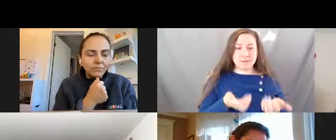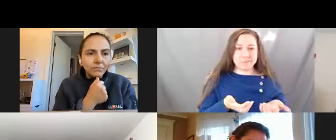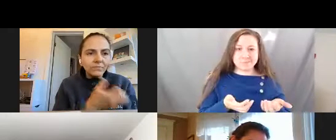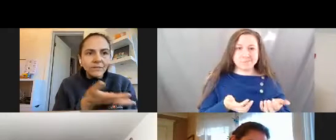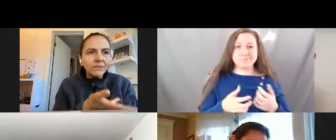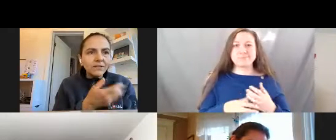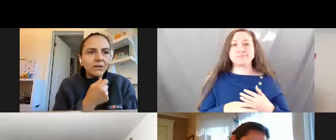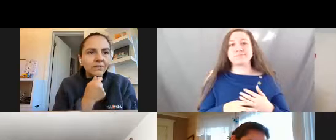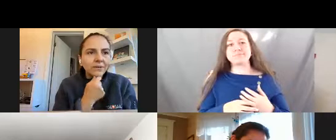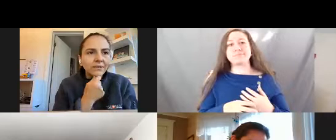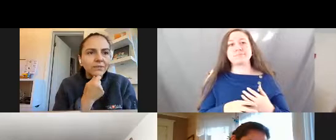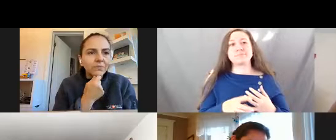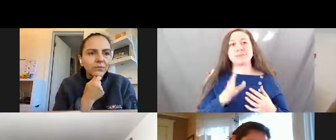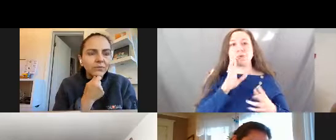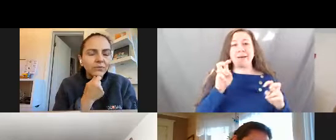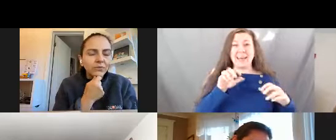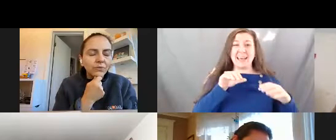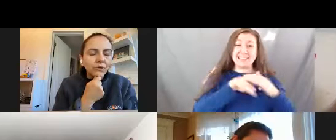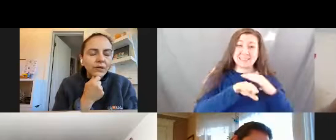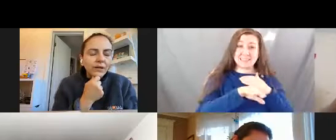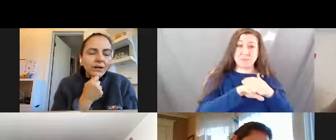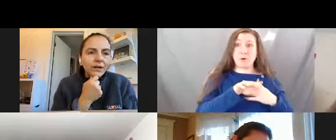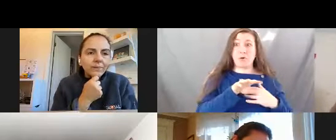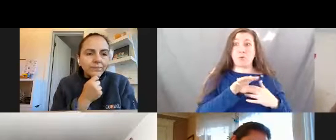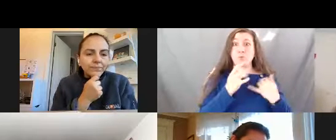so it's not going to be accessible to